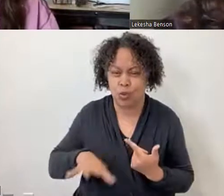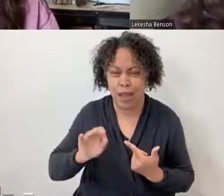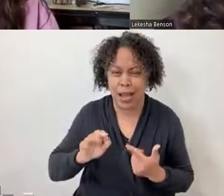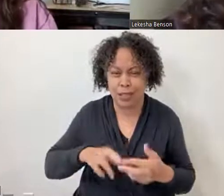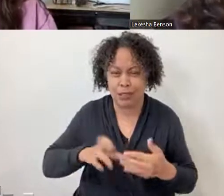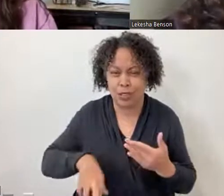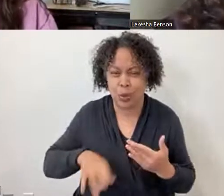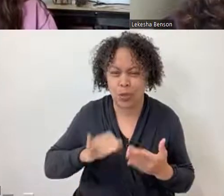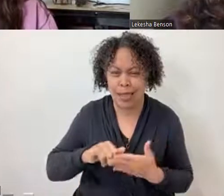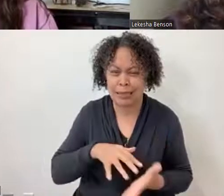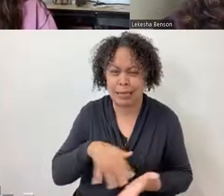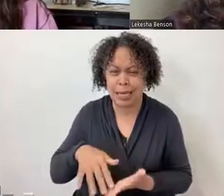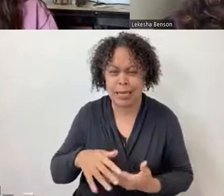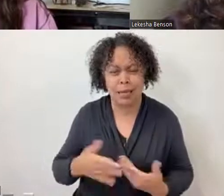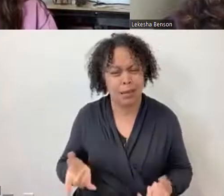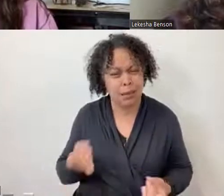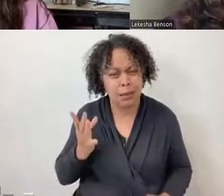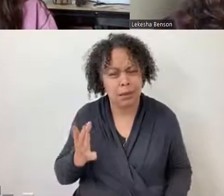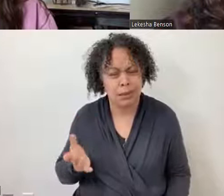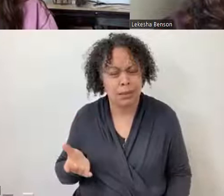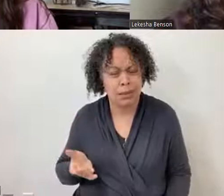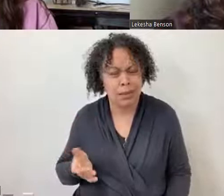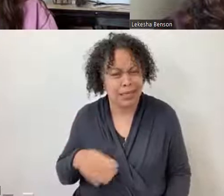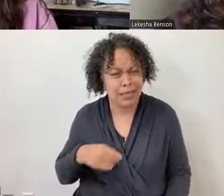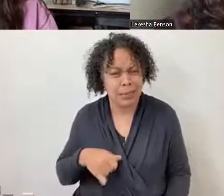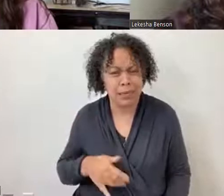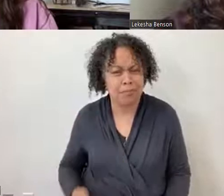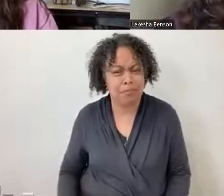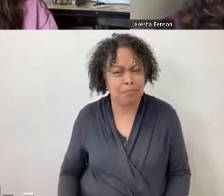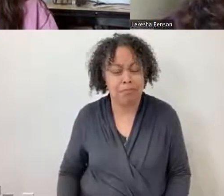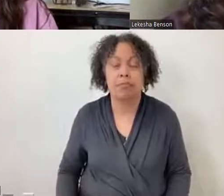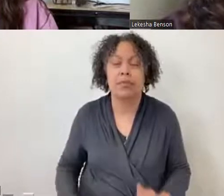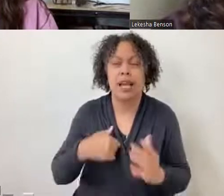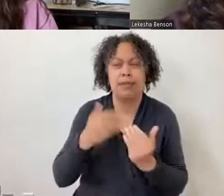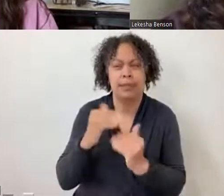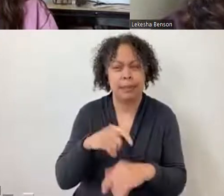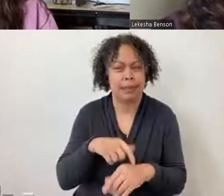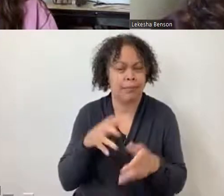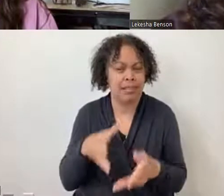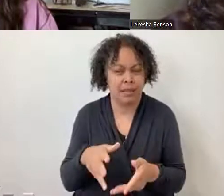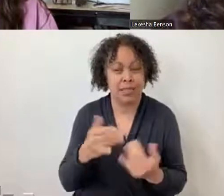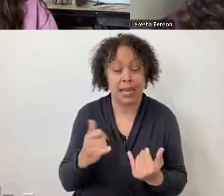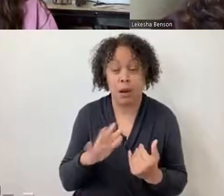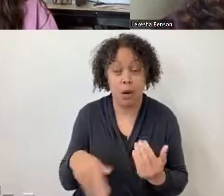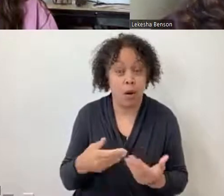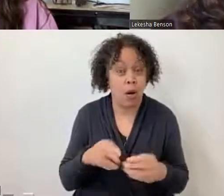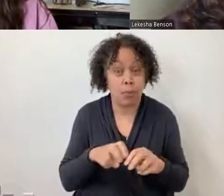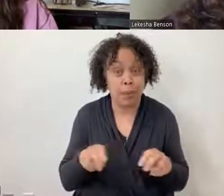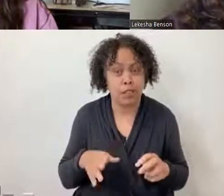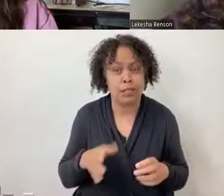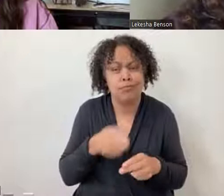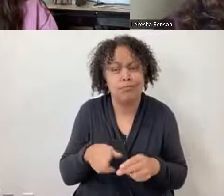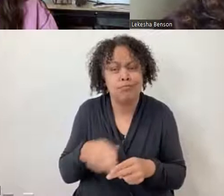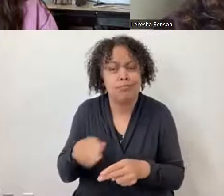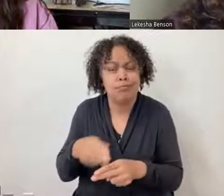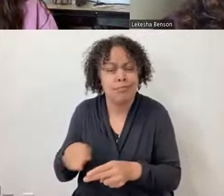a hard one to swallow. With the limited time that we have left, I want to invite all of our panelists, if you want to take about 30 seconds to